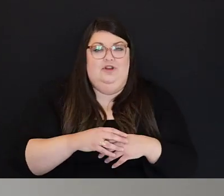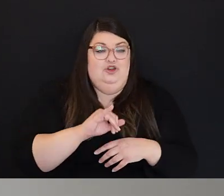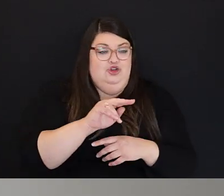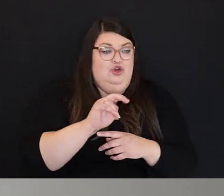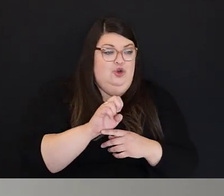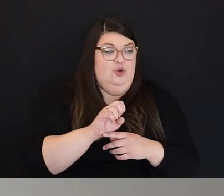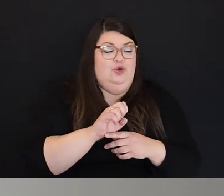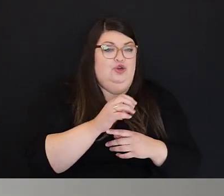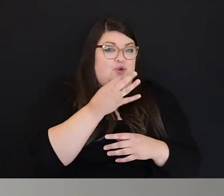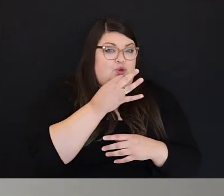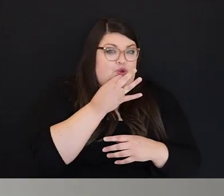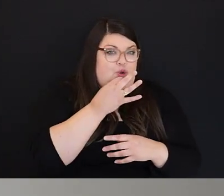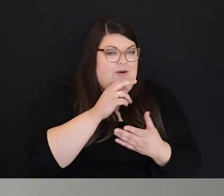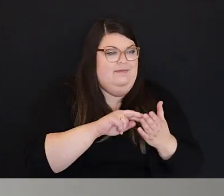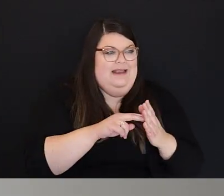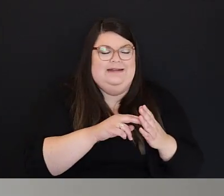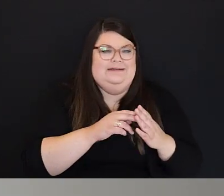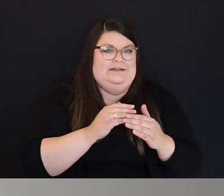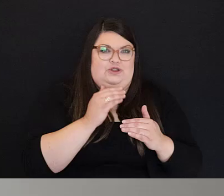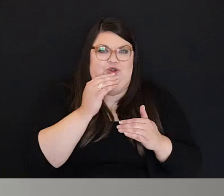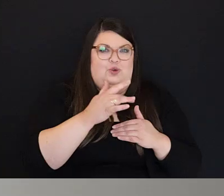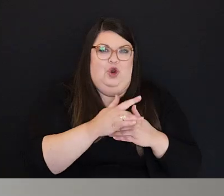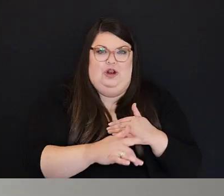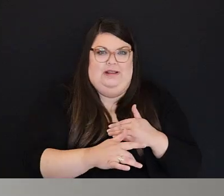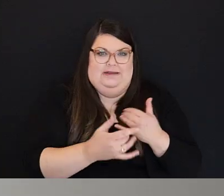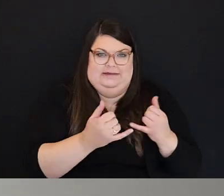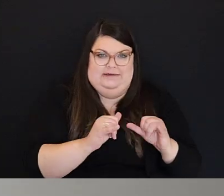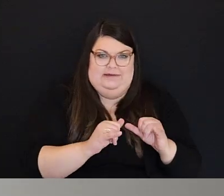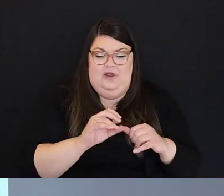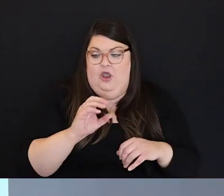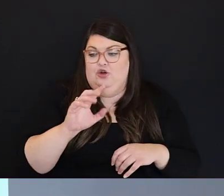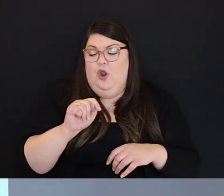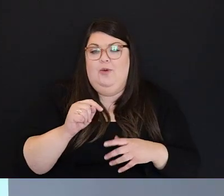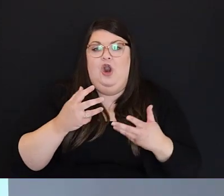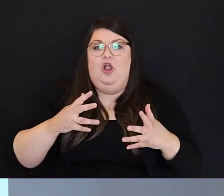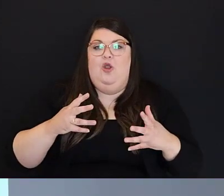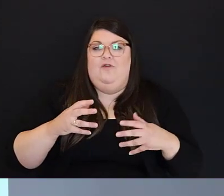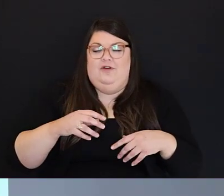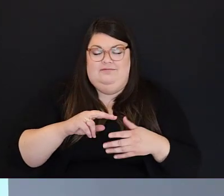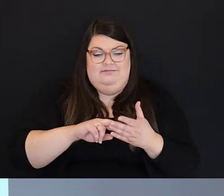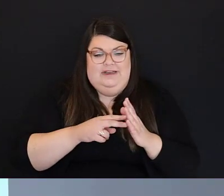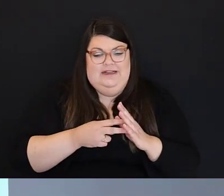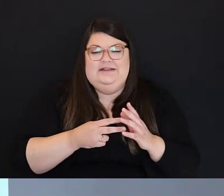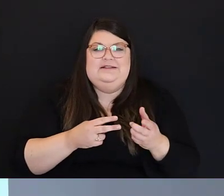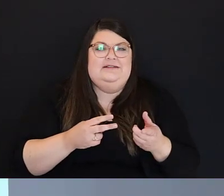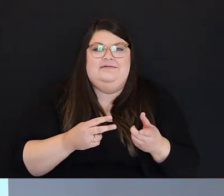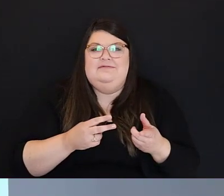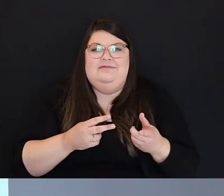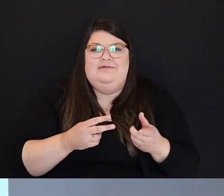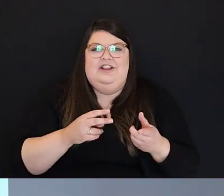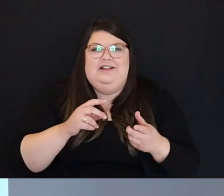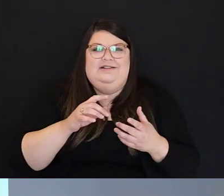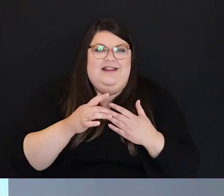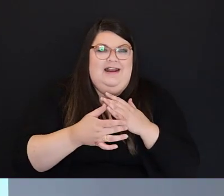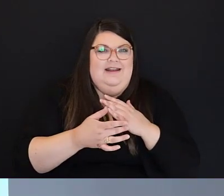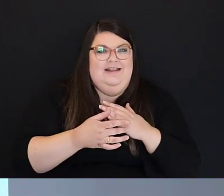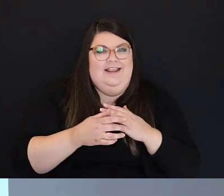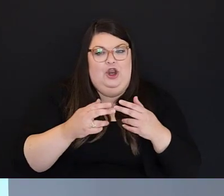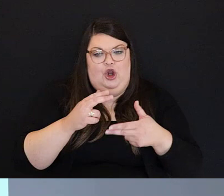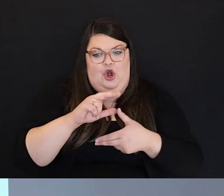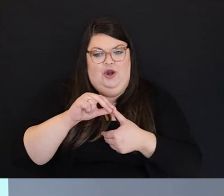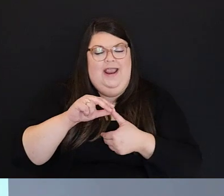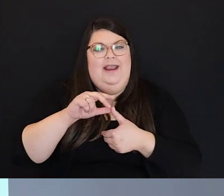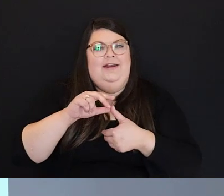too soon means it's still too early. And October all over is technically when the hurricane season should have come to a